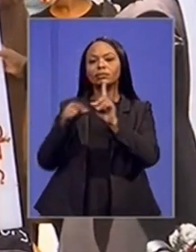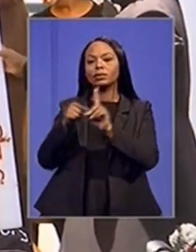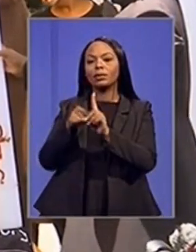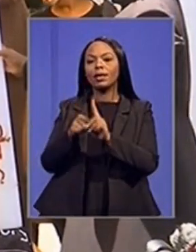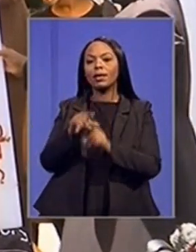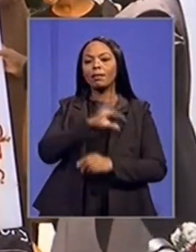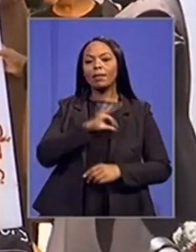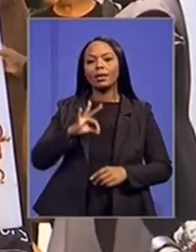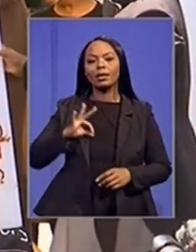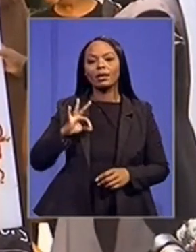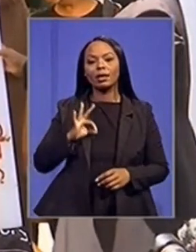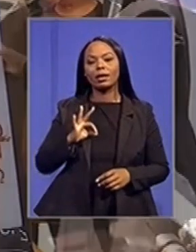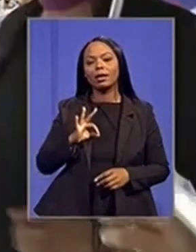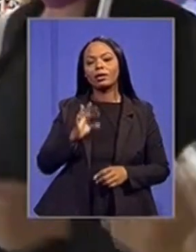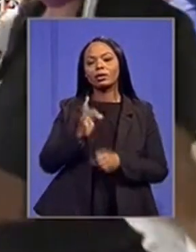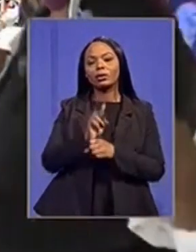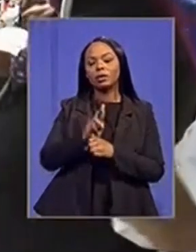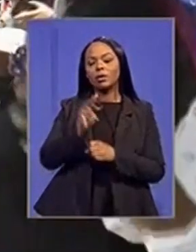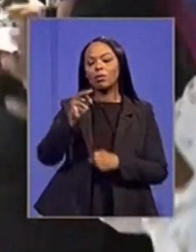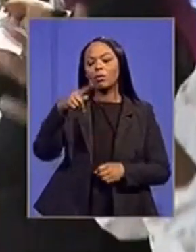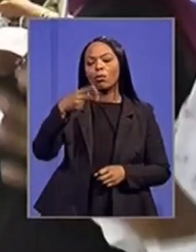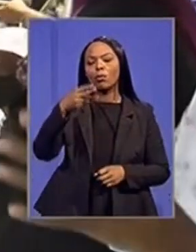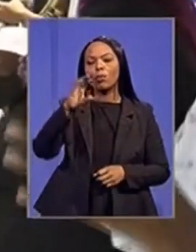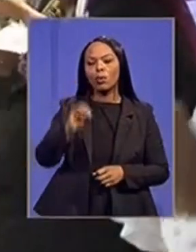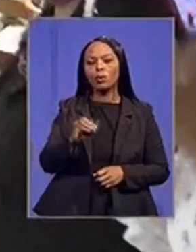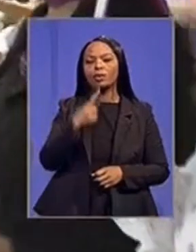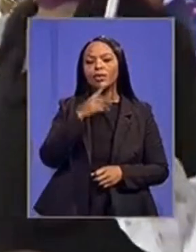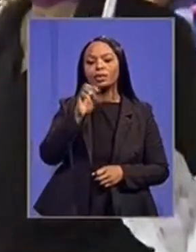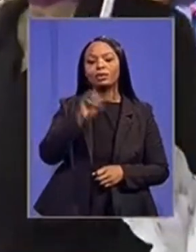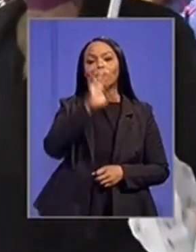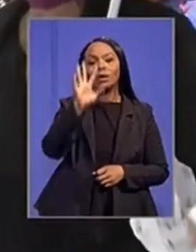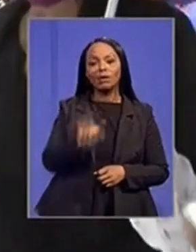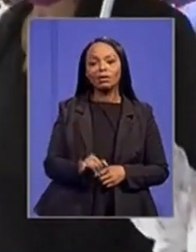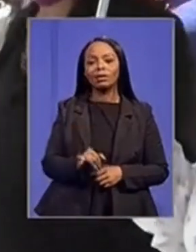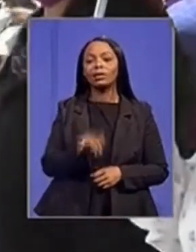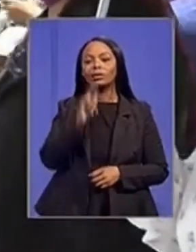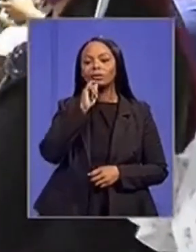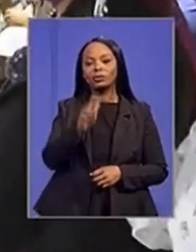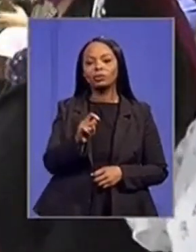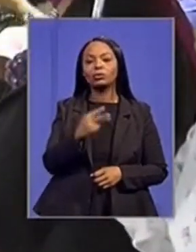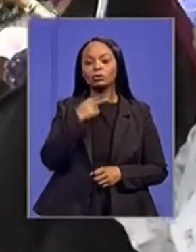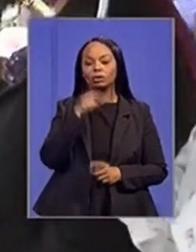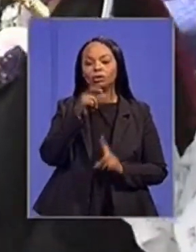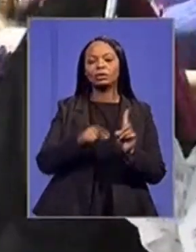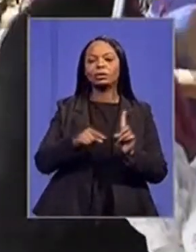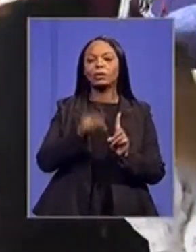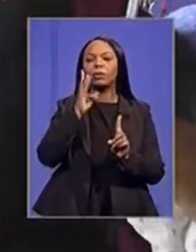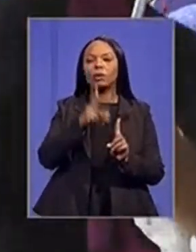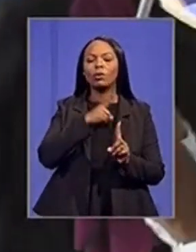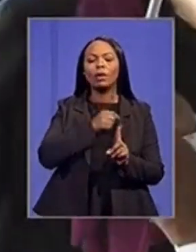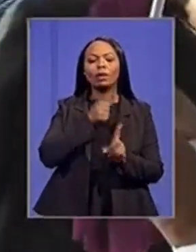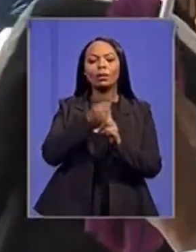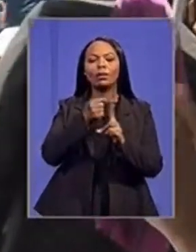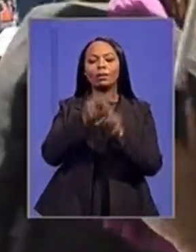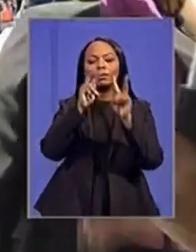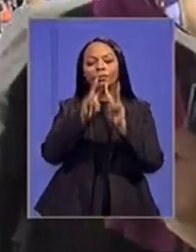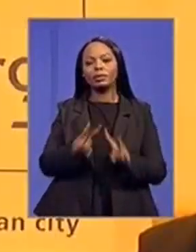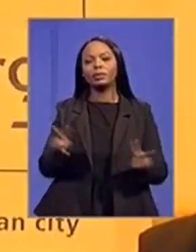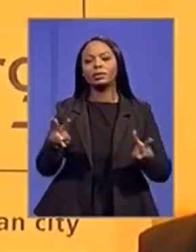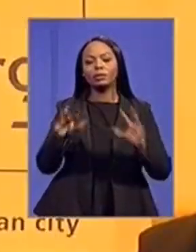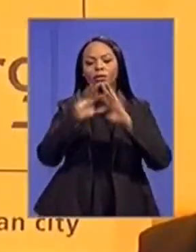Phalatse o re Soweto le lefatshe ka bophara di lahlehetswe ke motho ya ileng a tela bophelo ba hae a thusa le ho tlisa kgotso